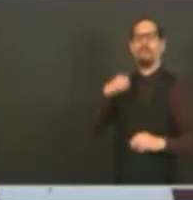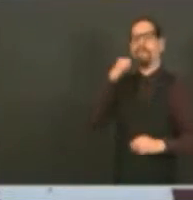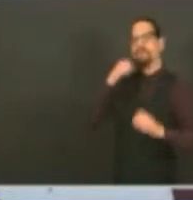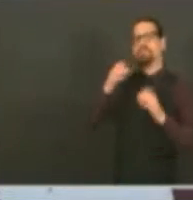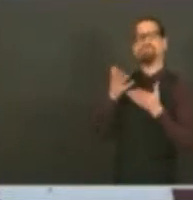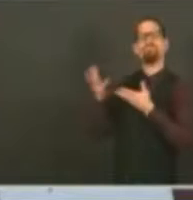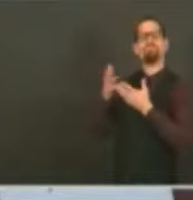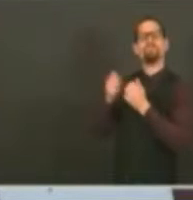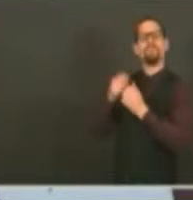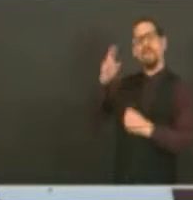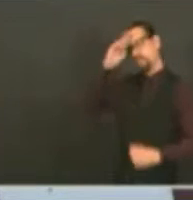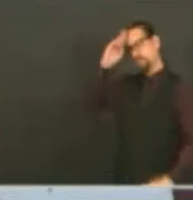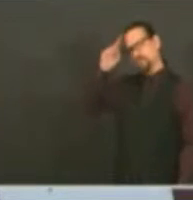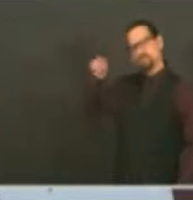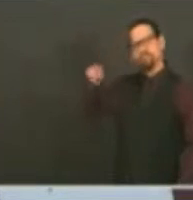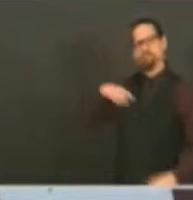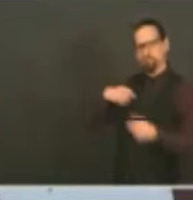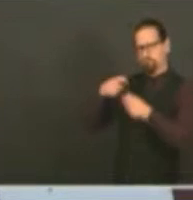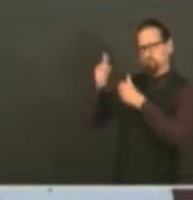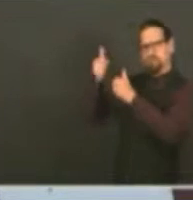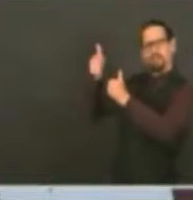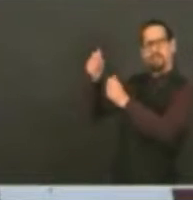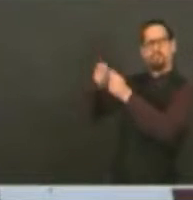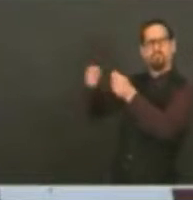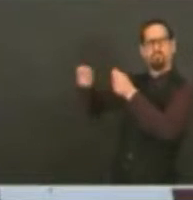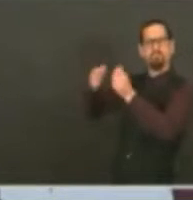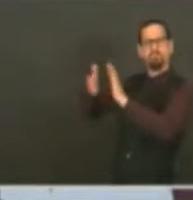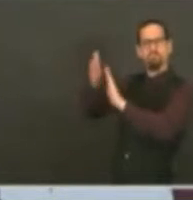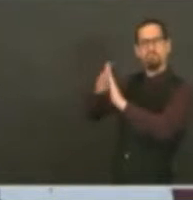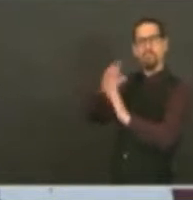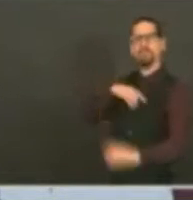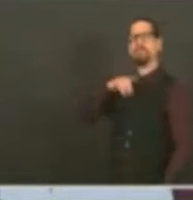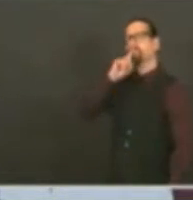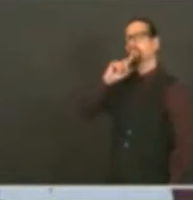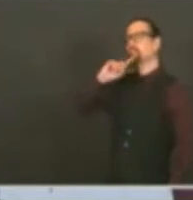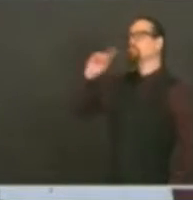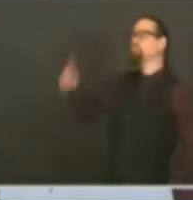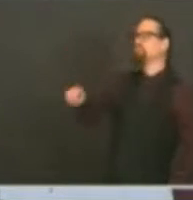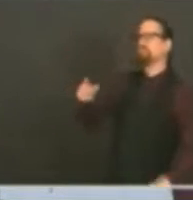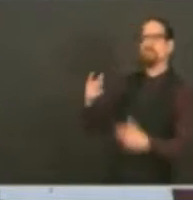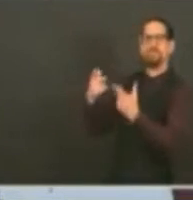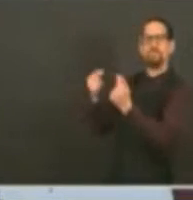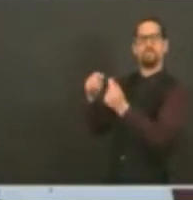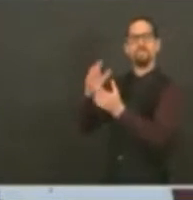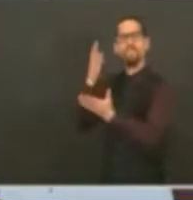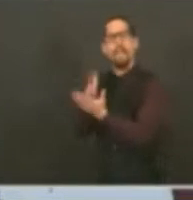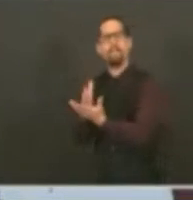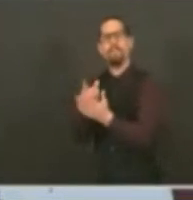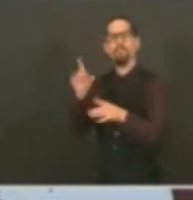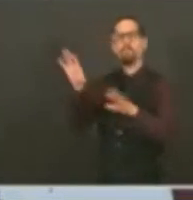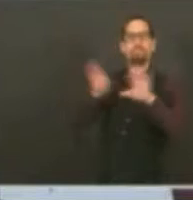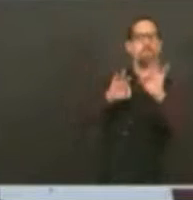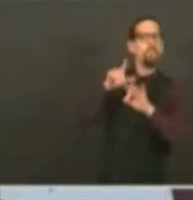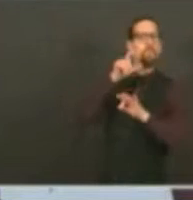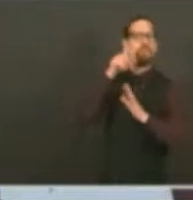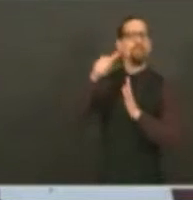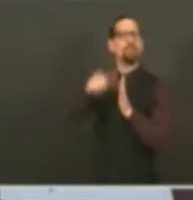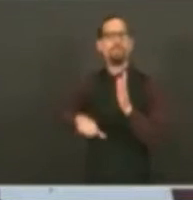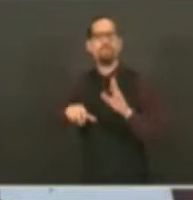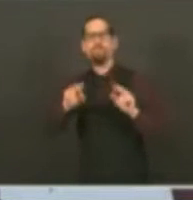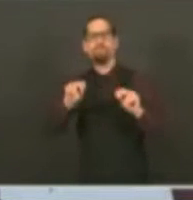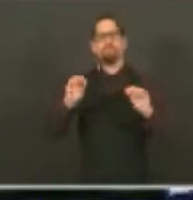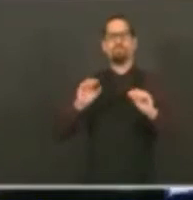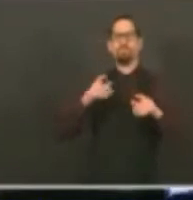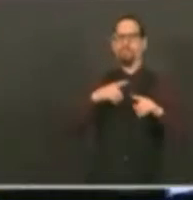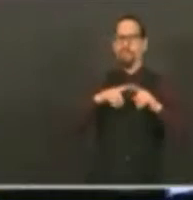it. I'm not going to tell them how to manage it. We have the field hospitals, they're shuffling, and we're not